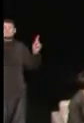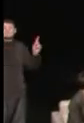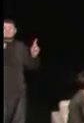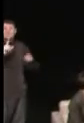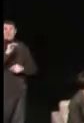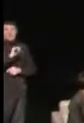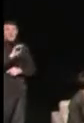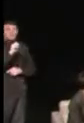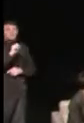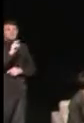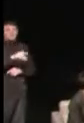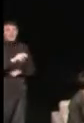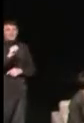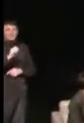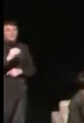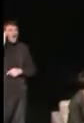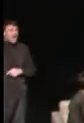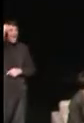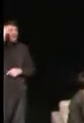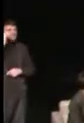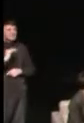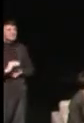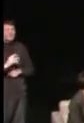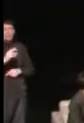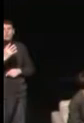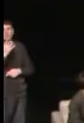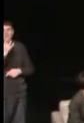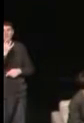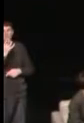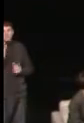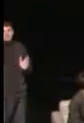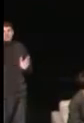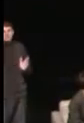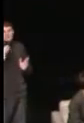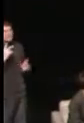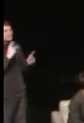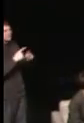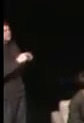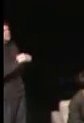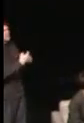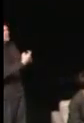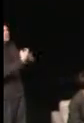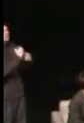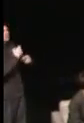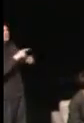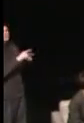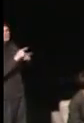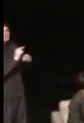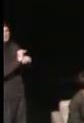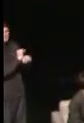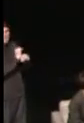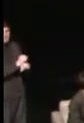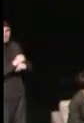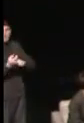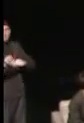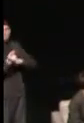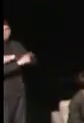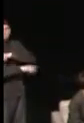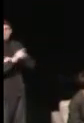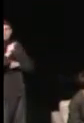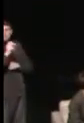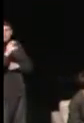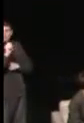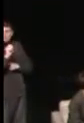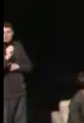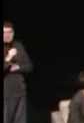lifestyle, height, or preference. Nobody has the right to treat me as a slave or torture me. The law is the same